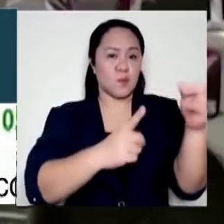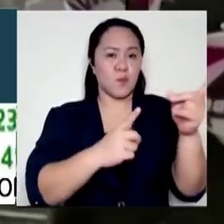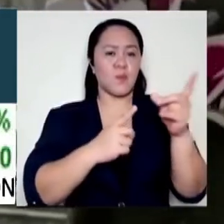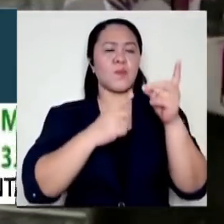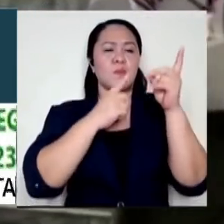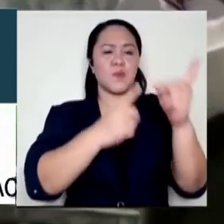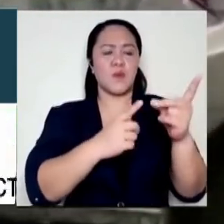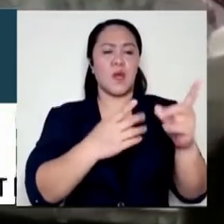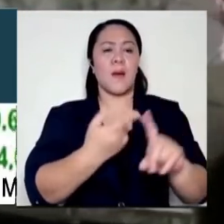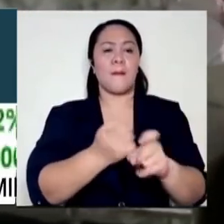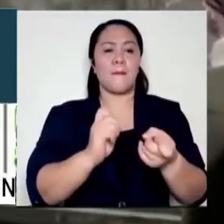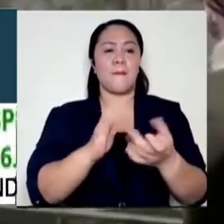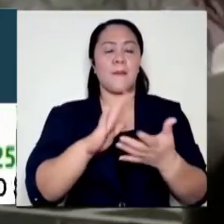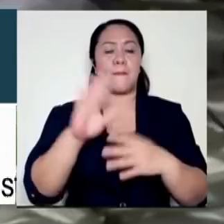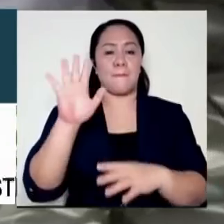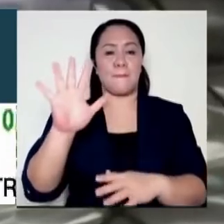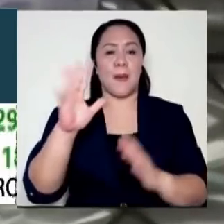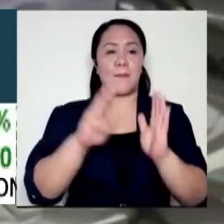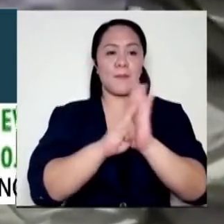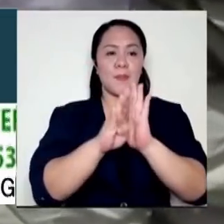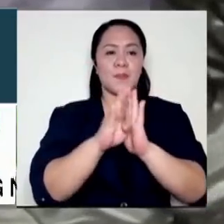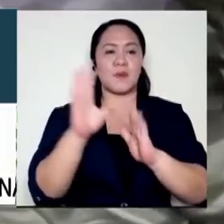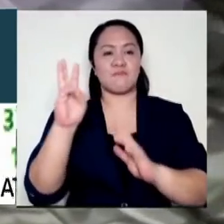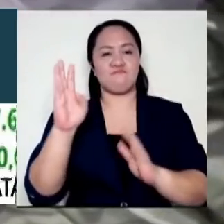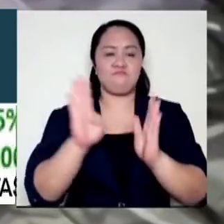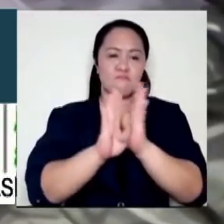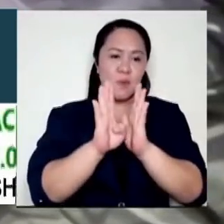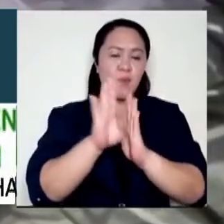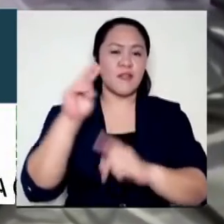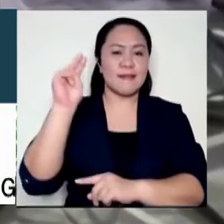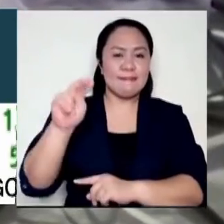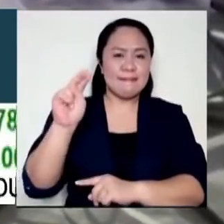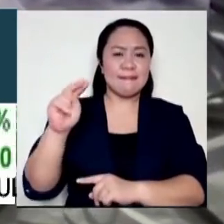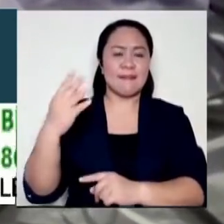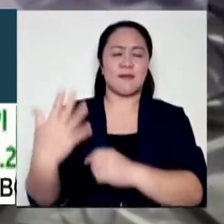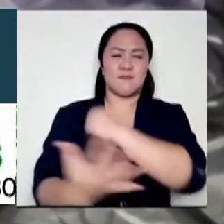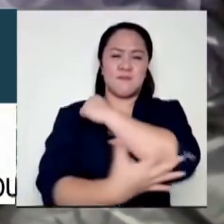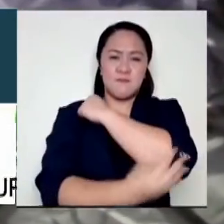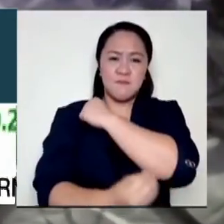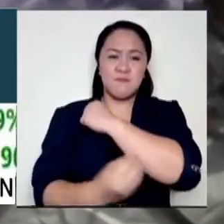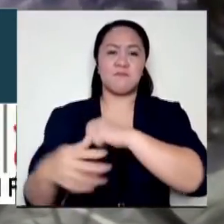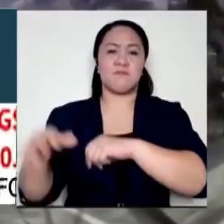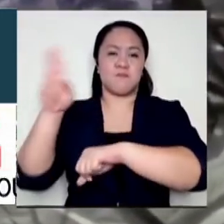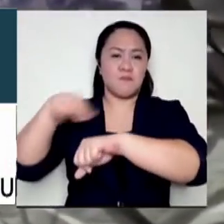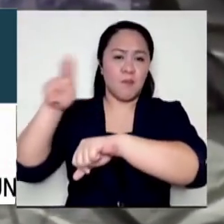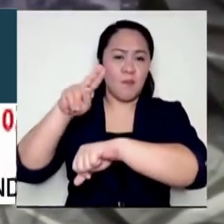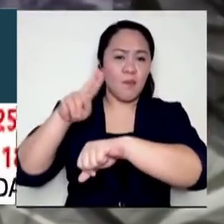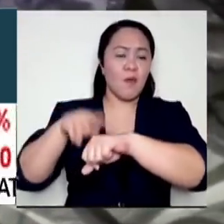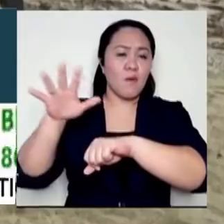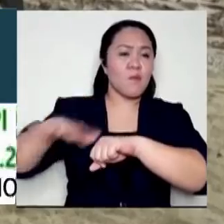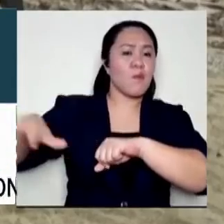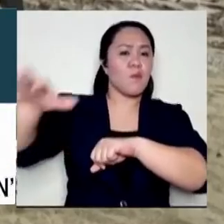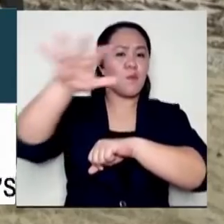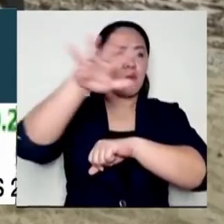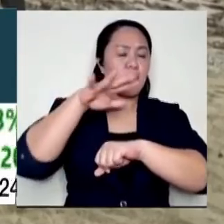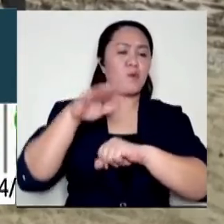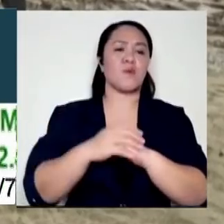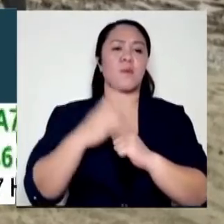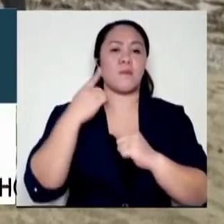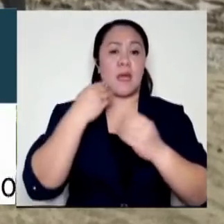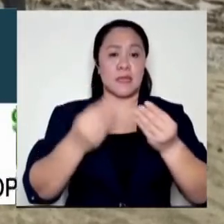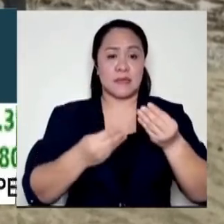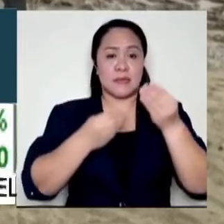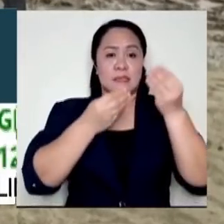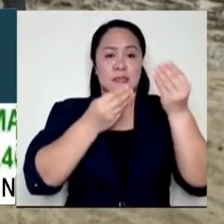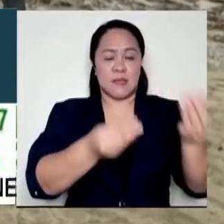the 5 billion to 6 billion shots needed by poorer nations. The plan also doesn't address distribution gaps that could